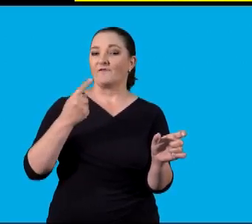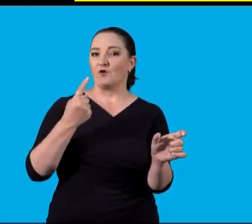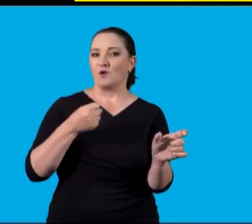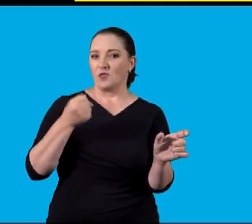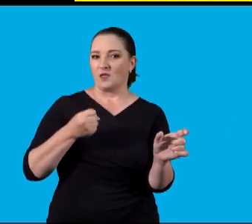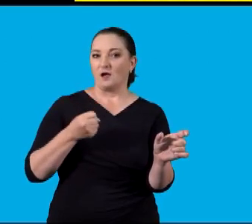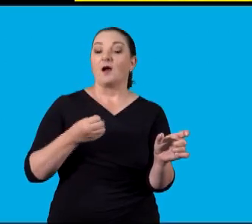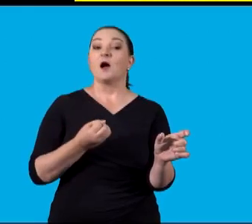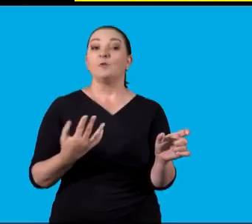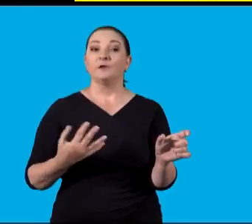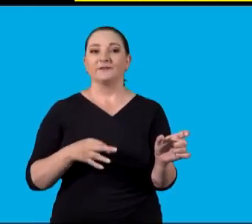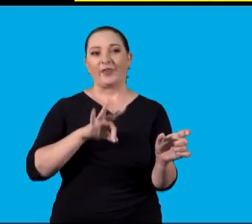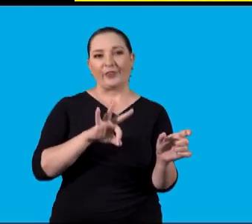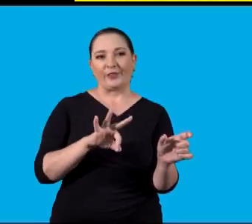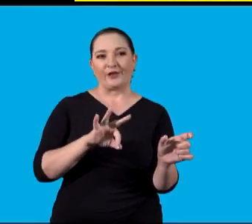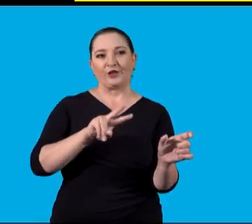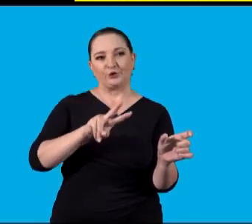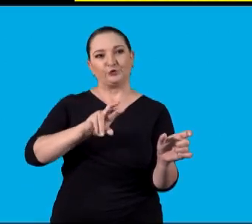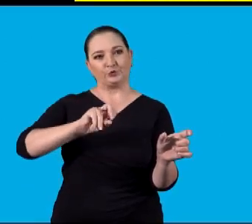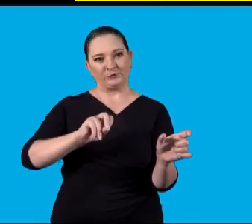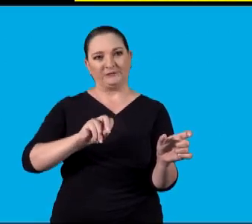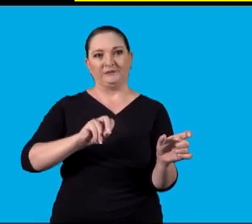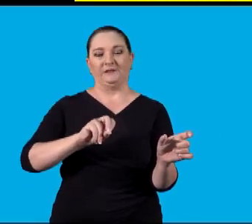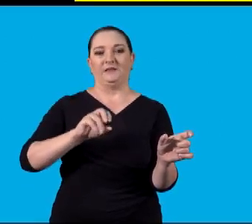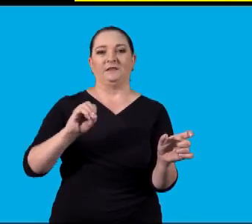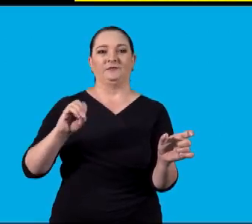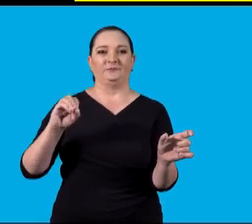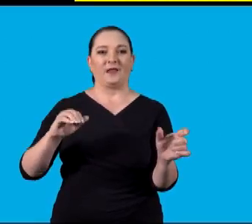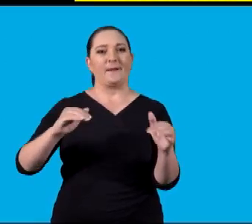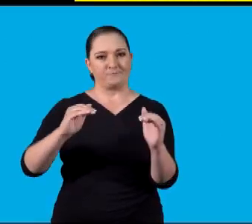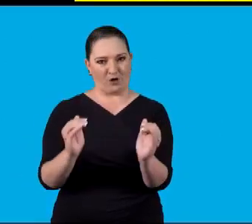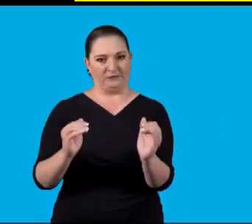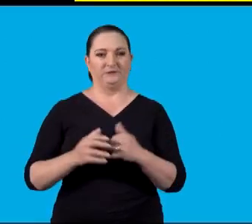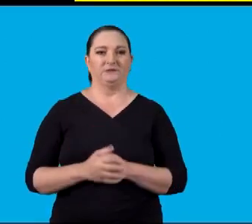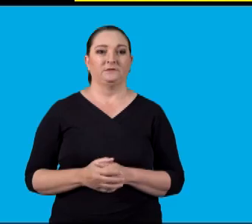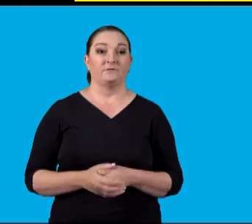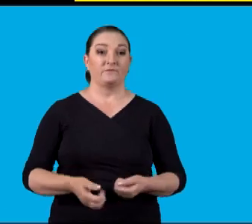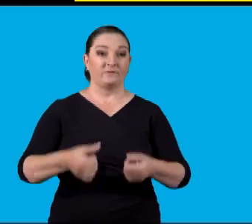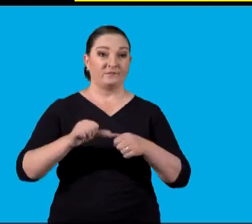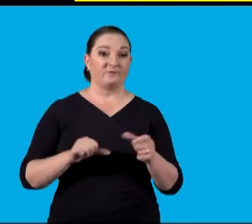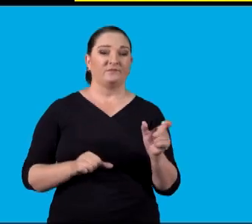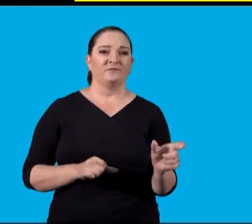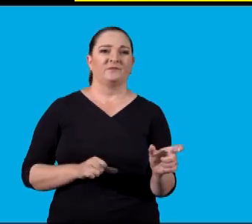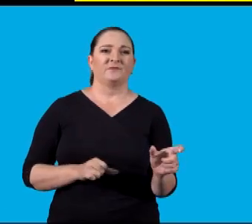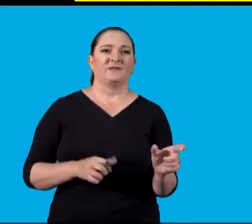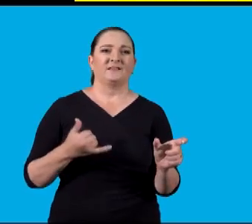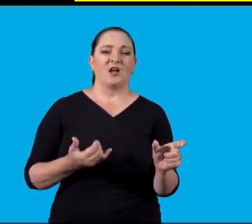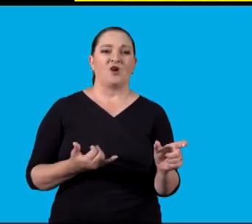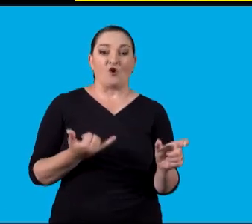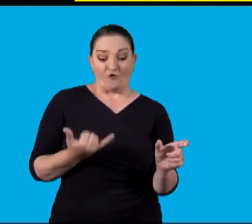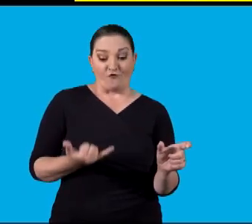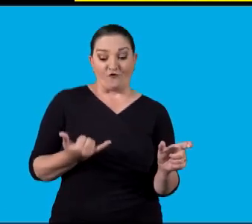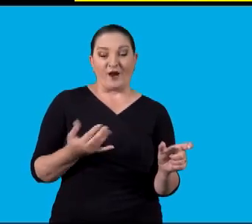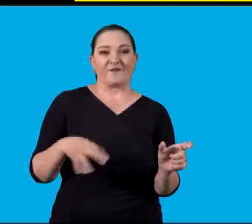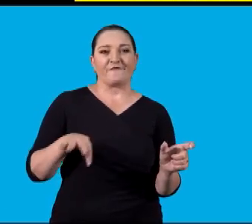your 320, in brackets, 320. And then lastly, you have your carrying value now